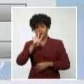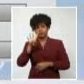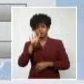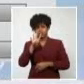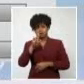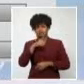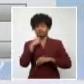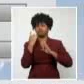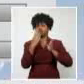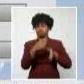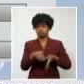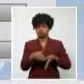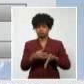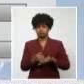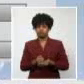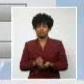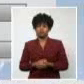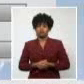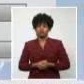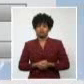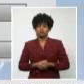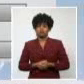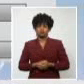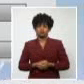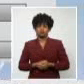with the death yesterday of